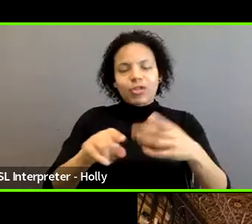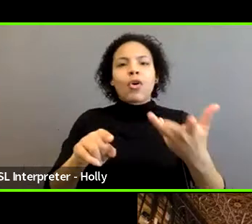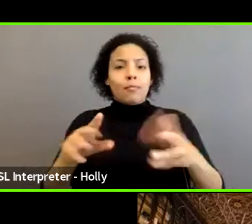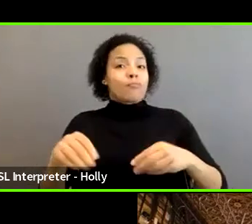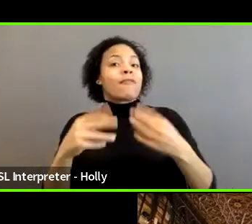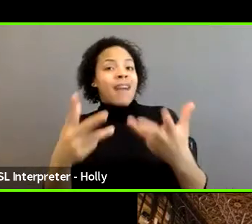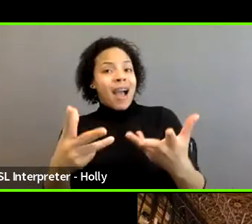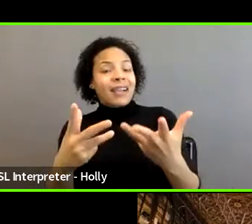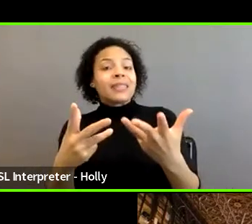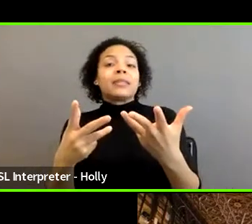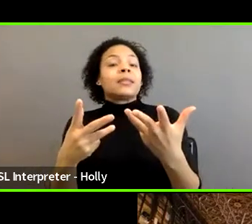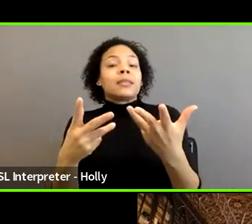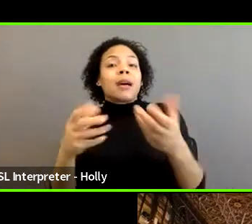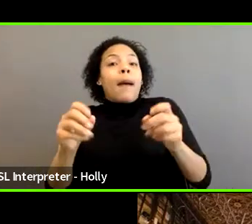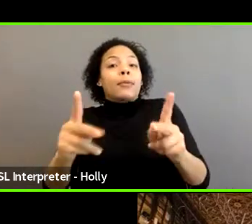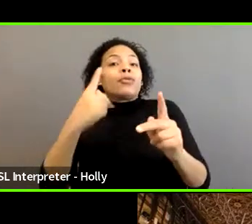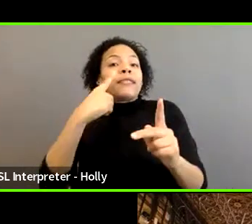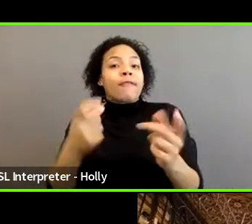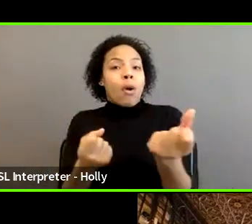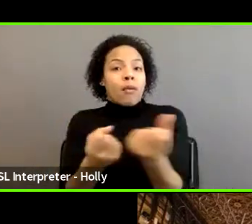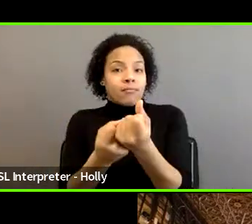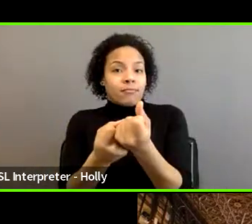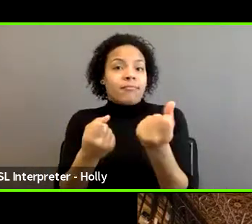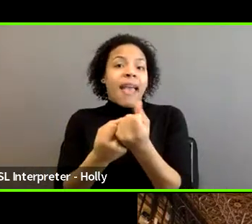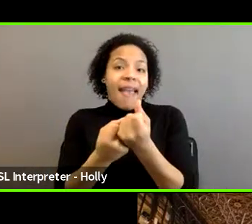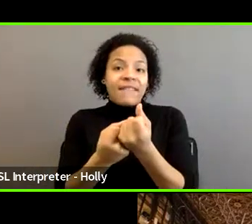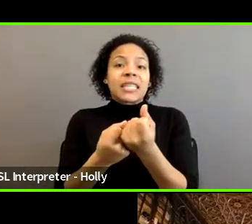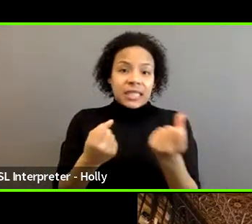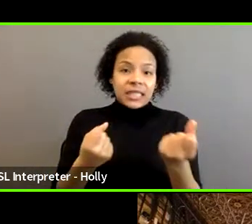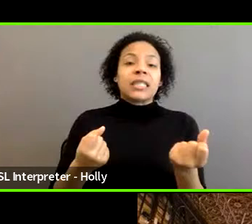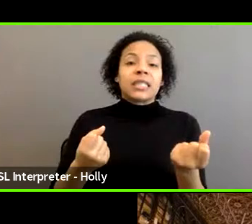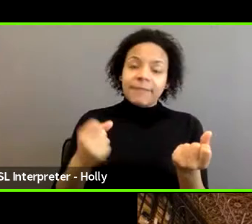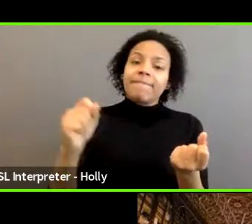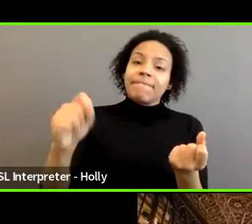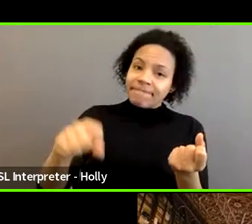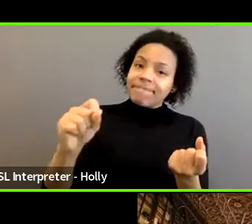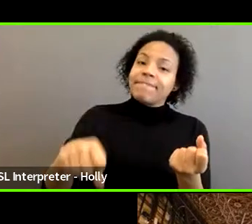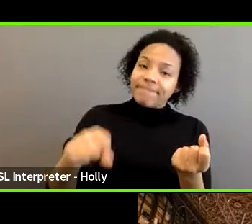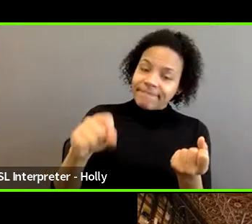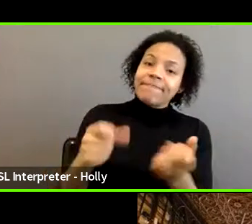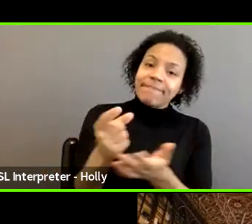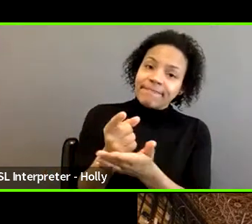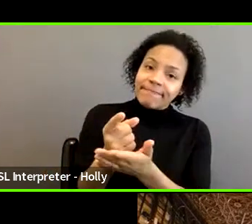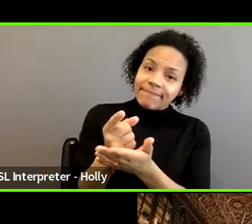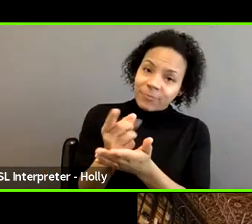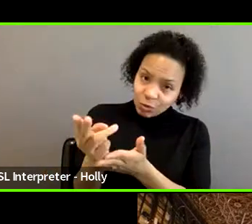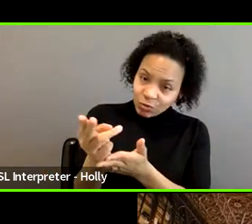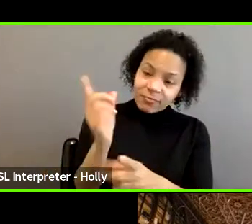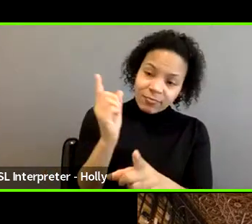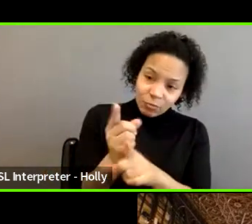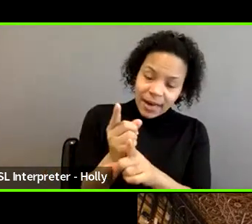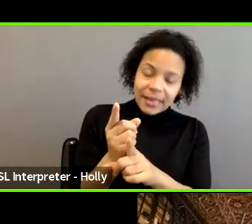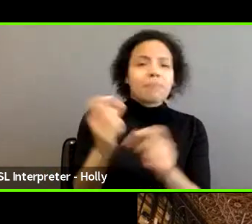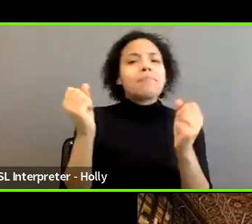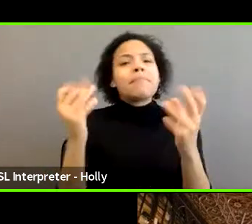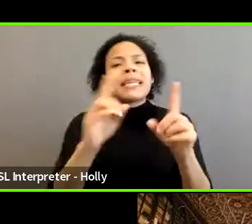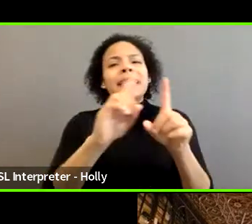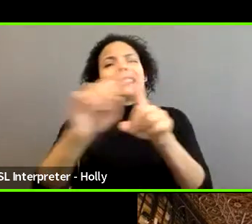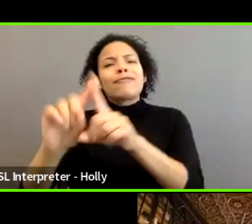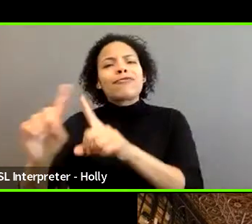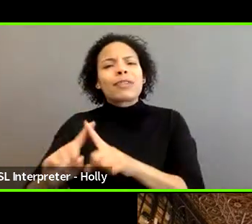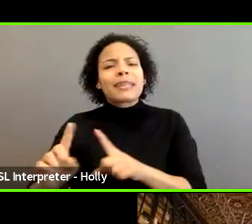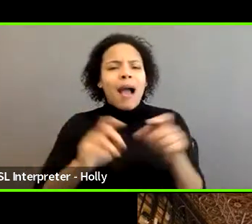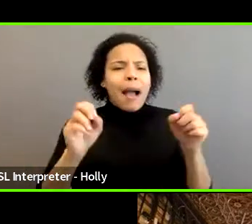university campuses. Very true. There are so many different ways that we can find ourselves in the community.